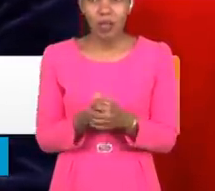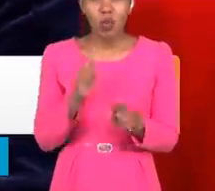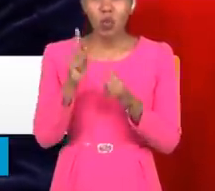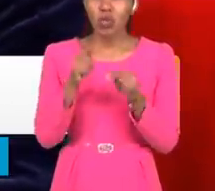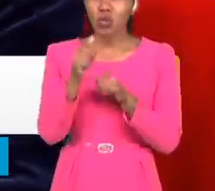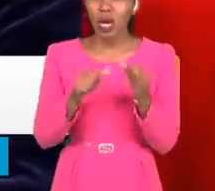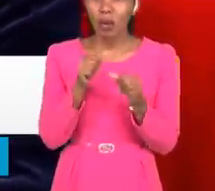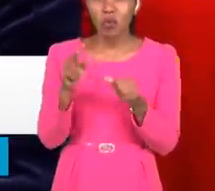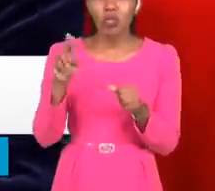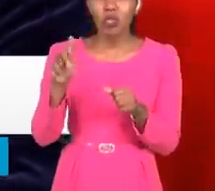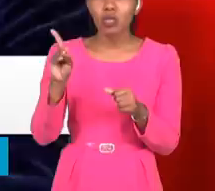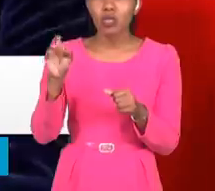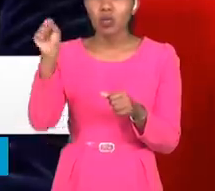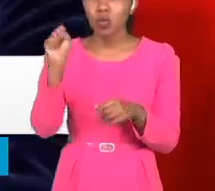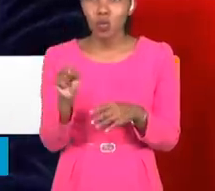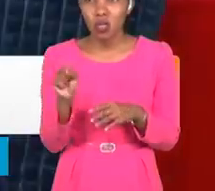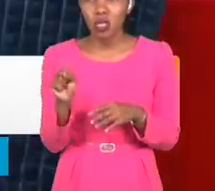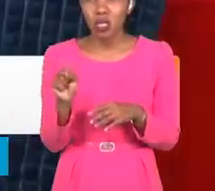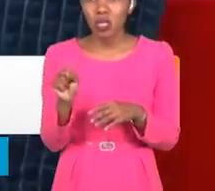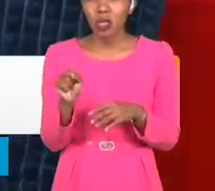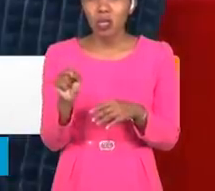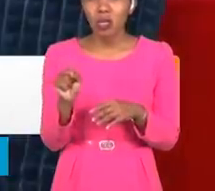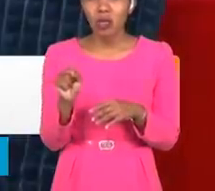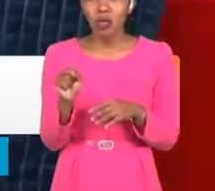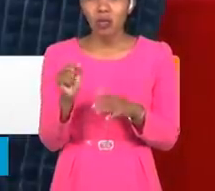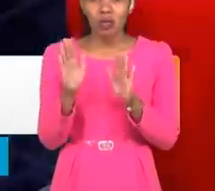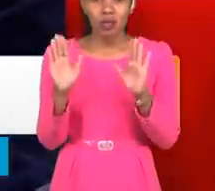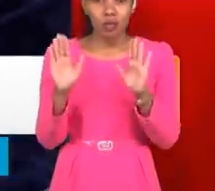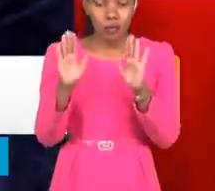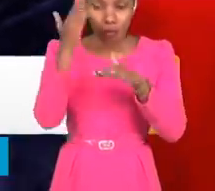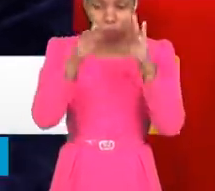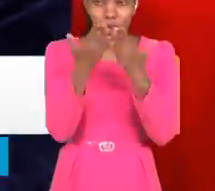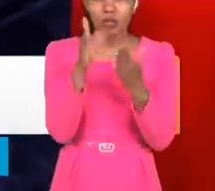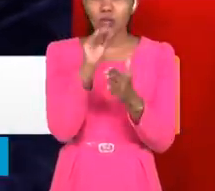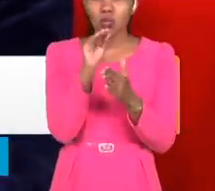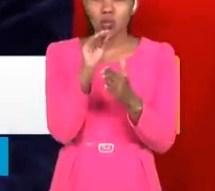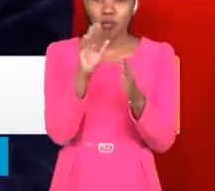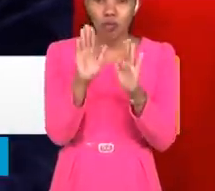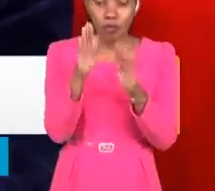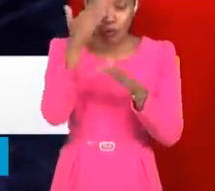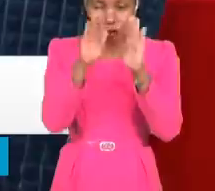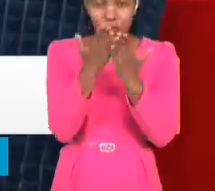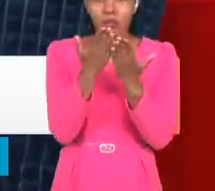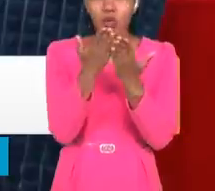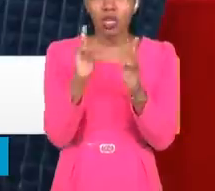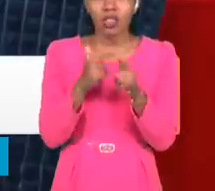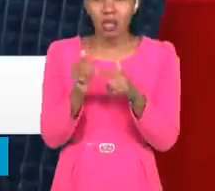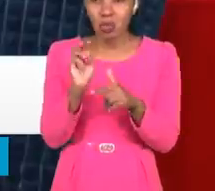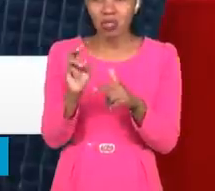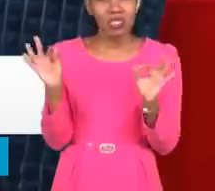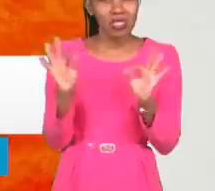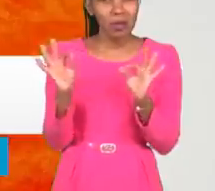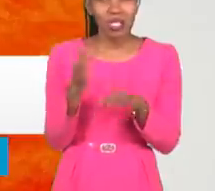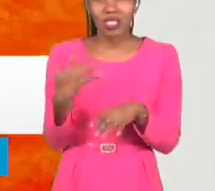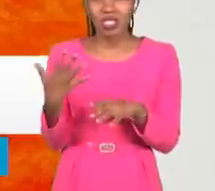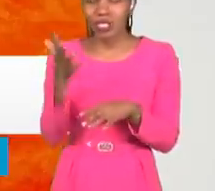it's very common. Like, trust me, go to Facebook. Try go to the inboxes. You'll yani see wonders. Ni aibu. Yeah. You see wonders. Now, Dolly.